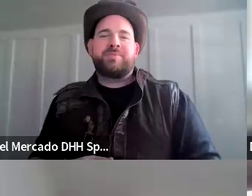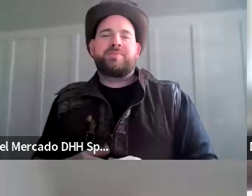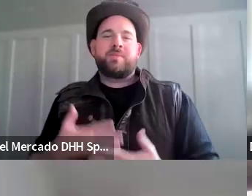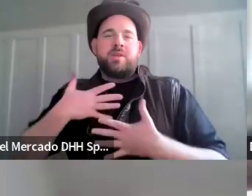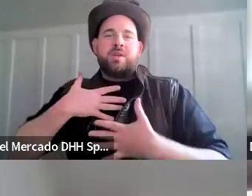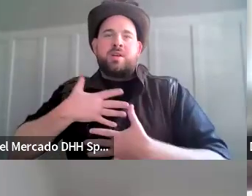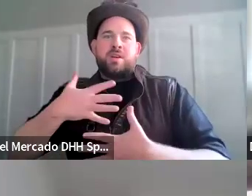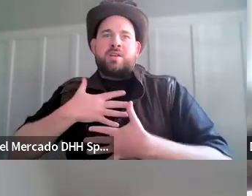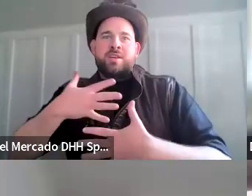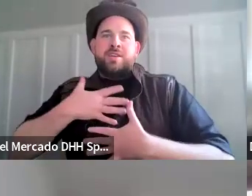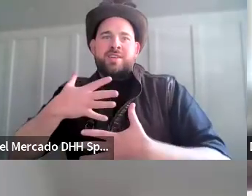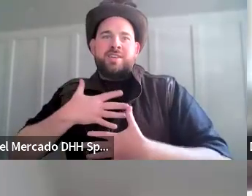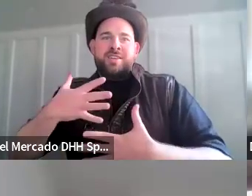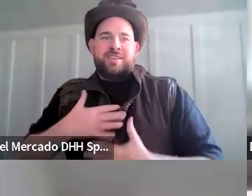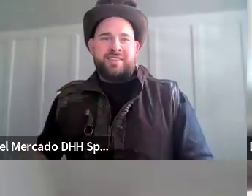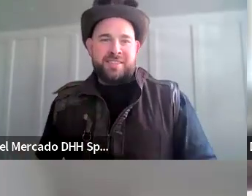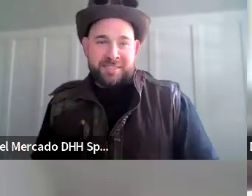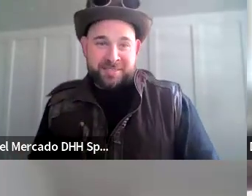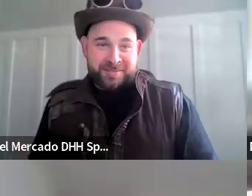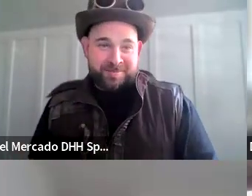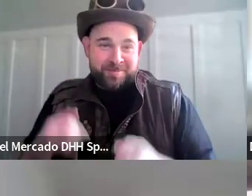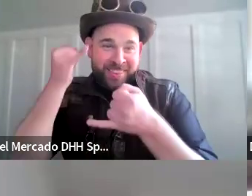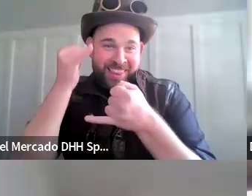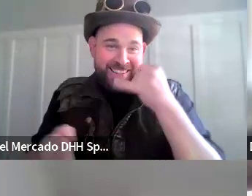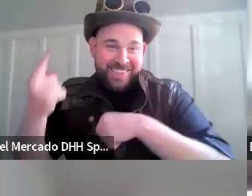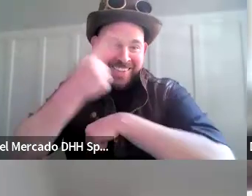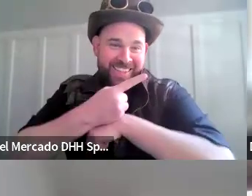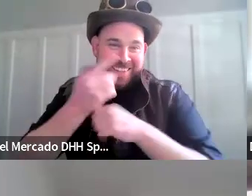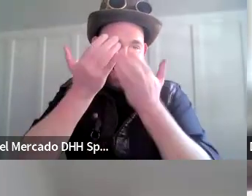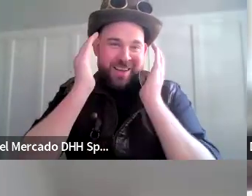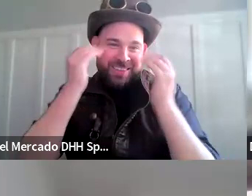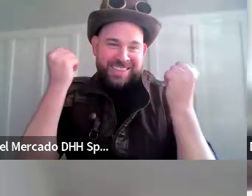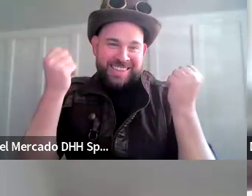And then we have dark and hyperventilate.